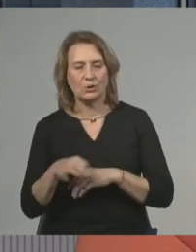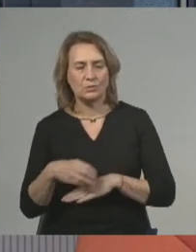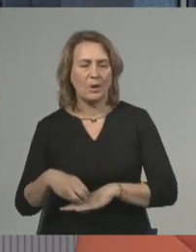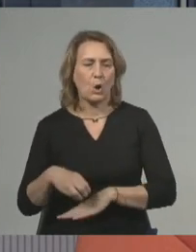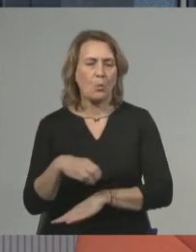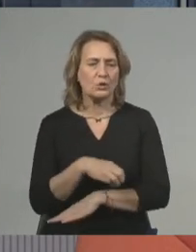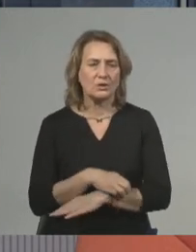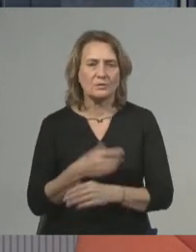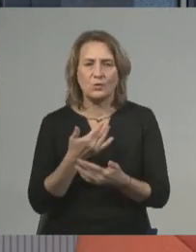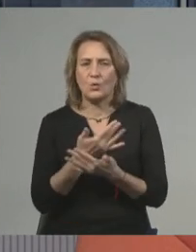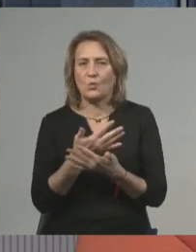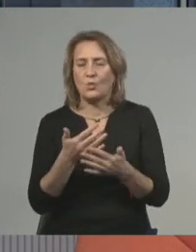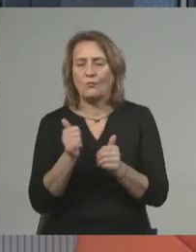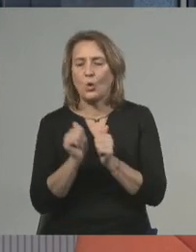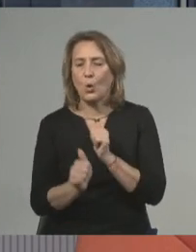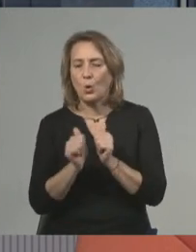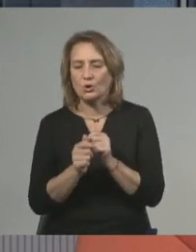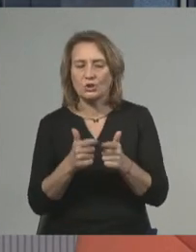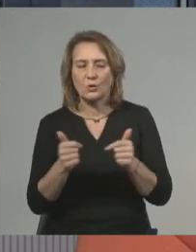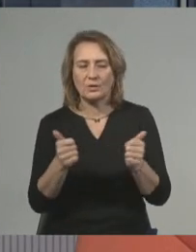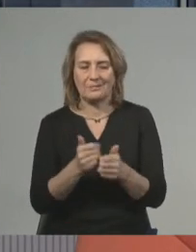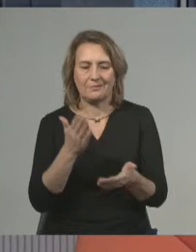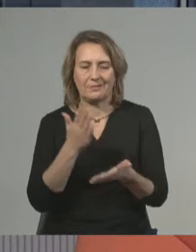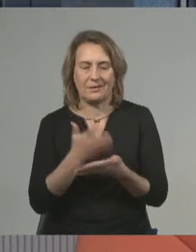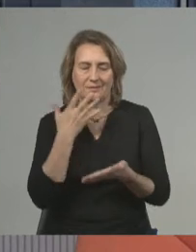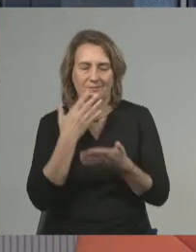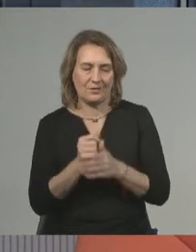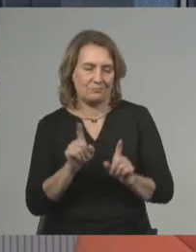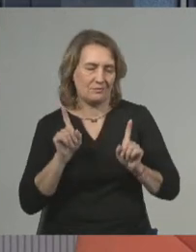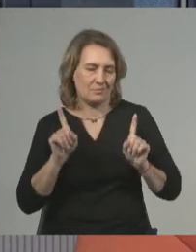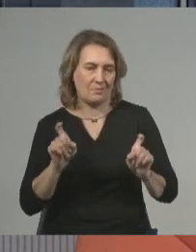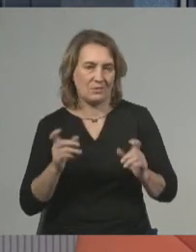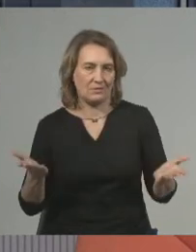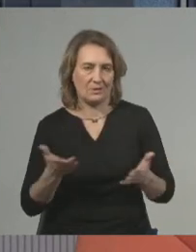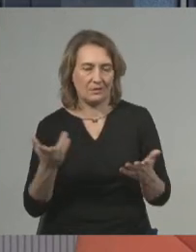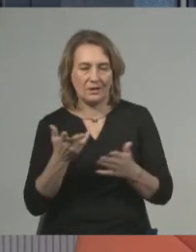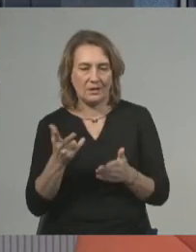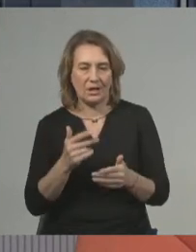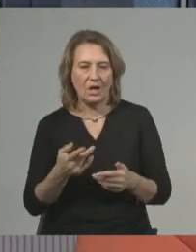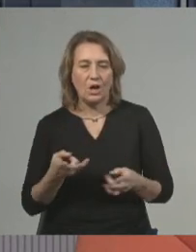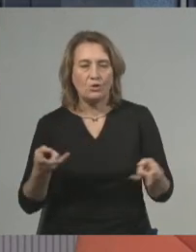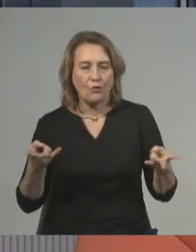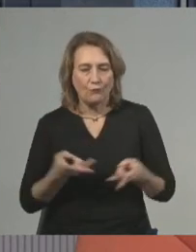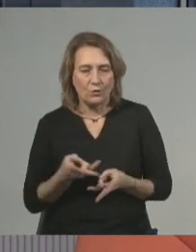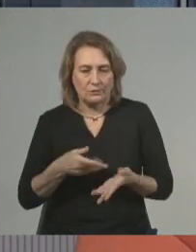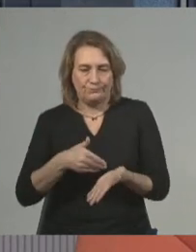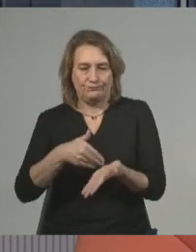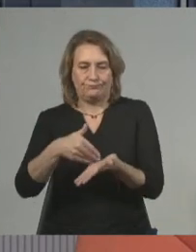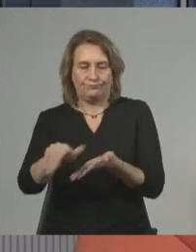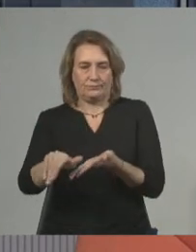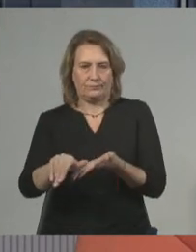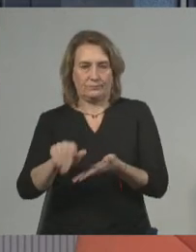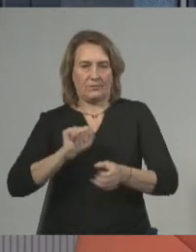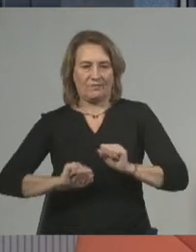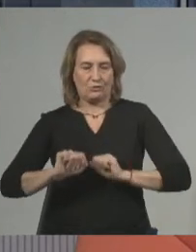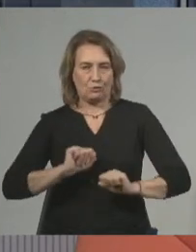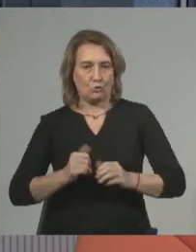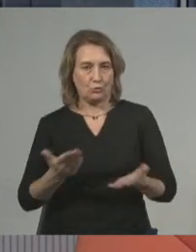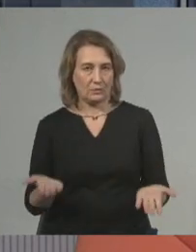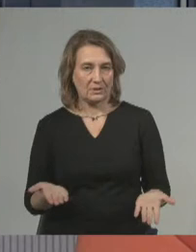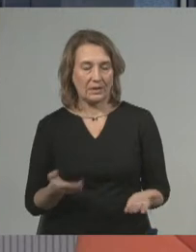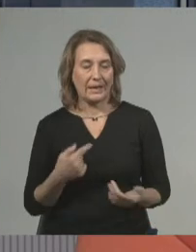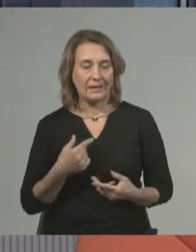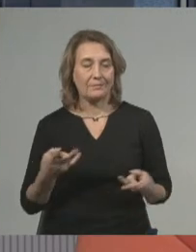that it has to deal with and that includes my own as well uh all of us in our respective countries far related or not we need